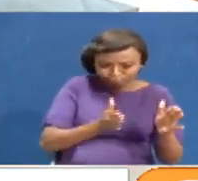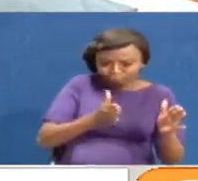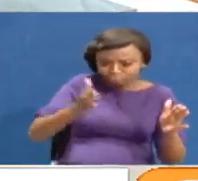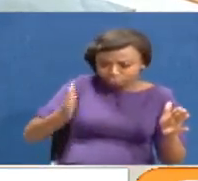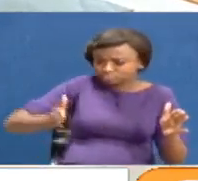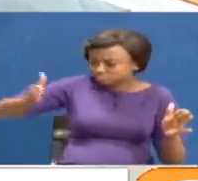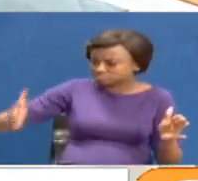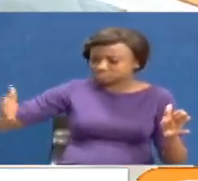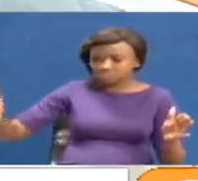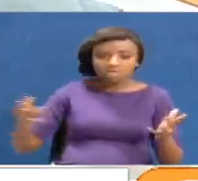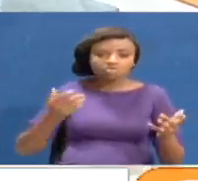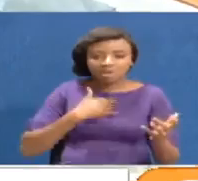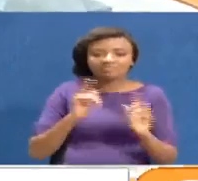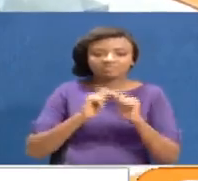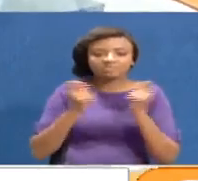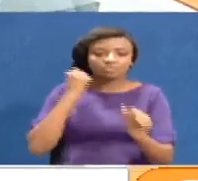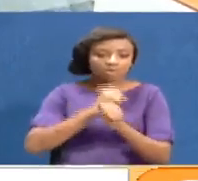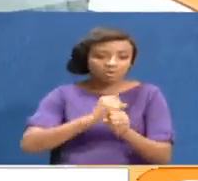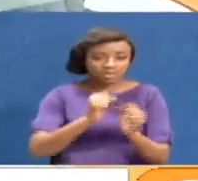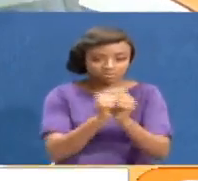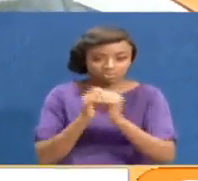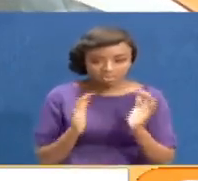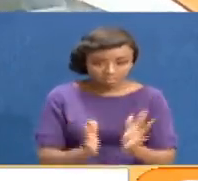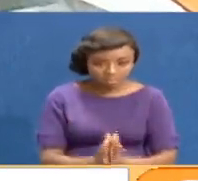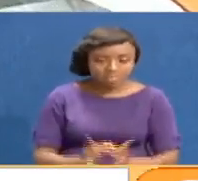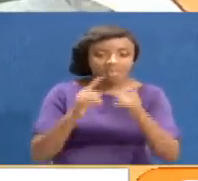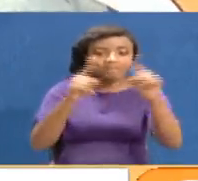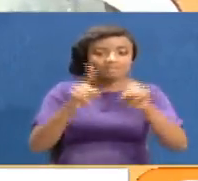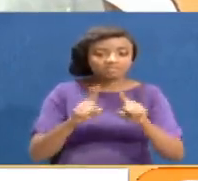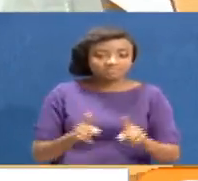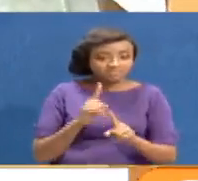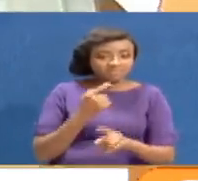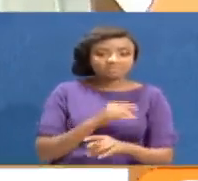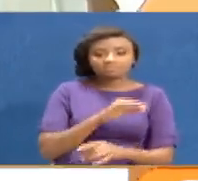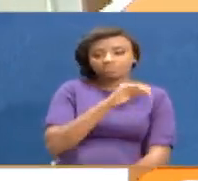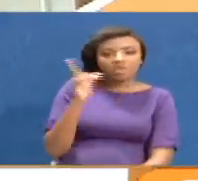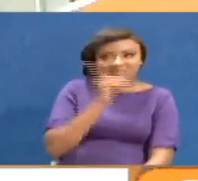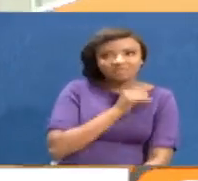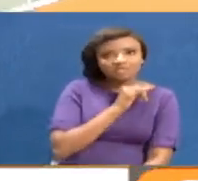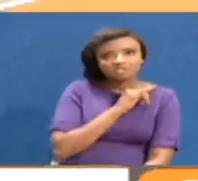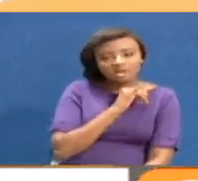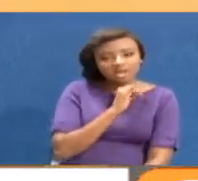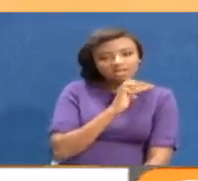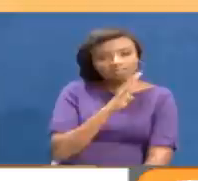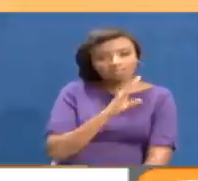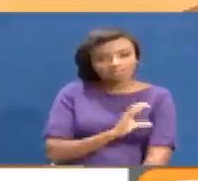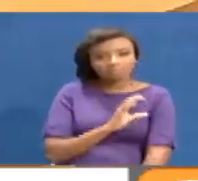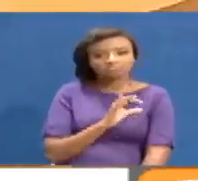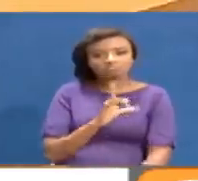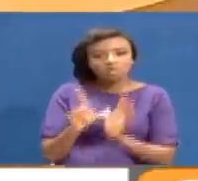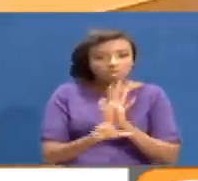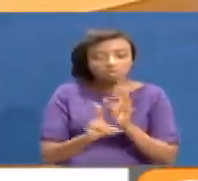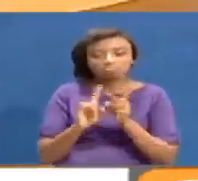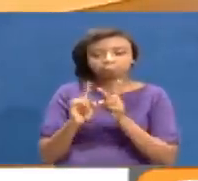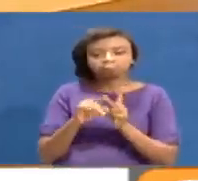teams that be working on that, okay? But in the meantime, we've done the IBC law. We have done our referendum